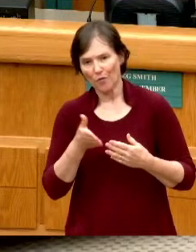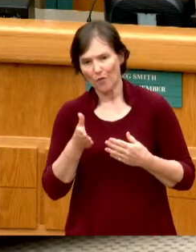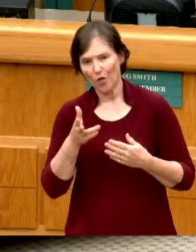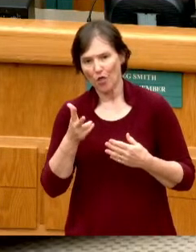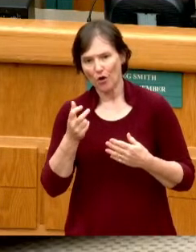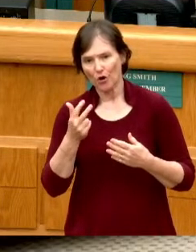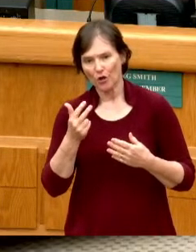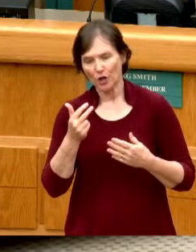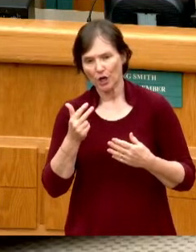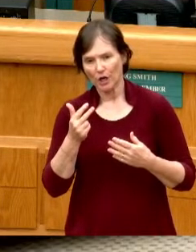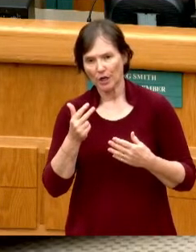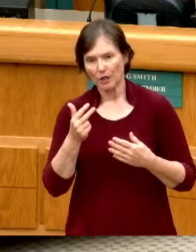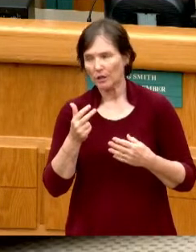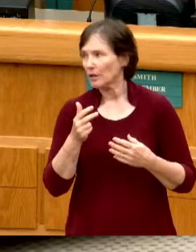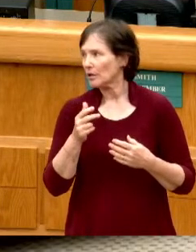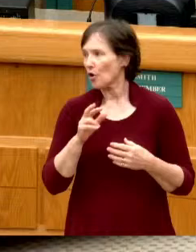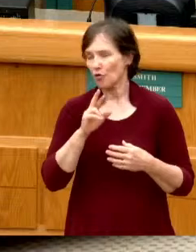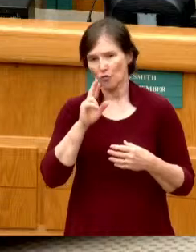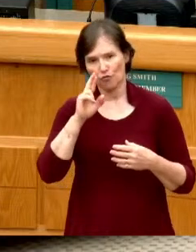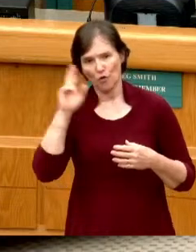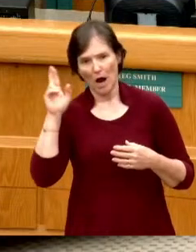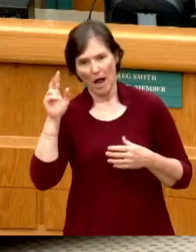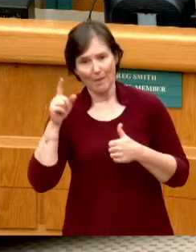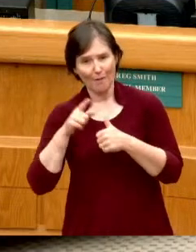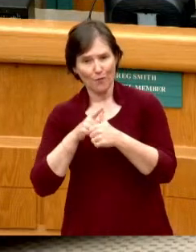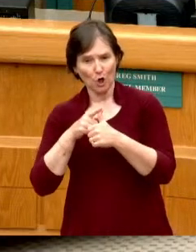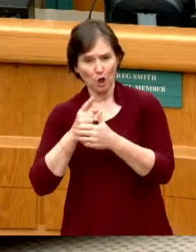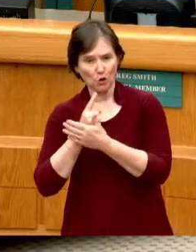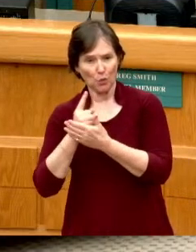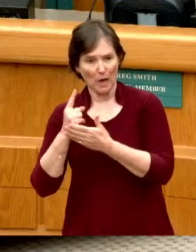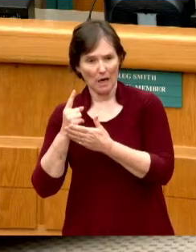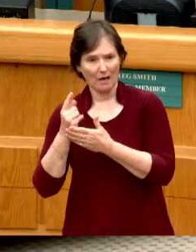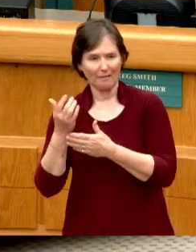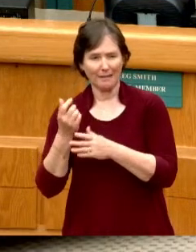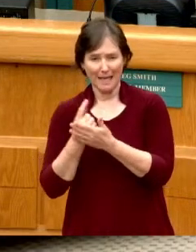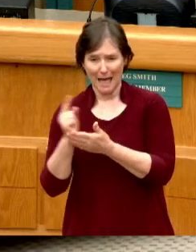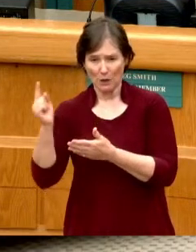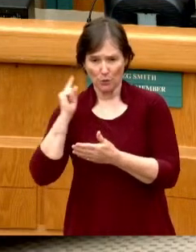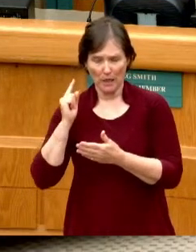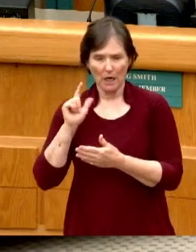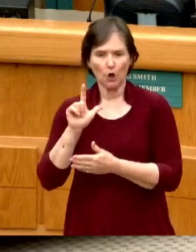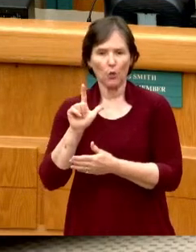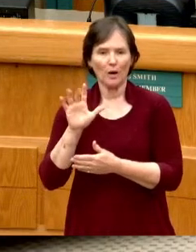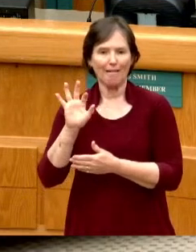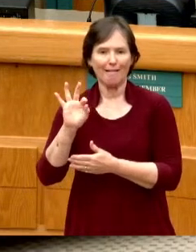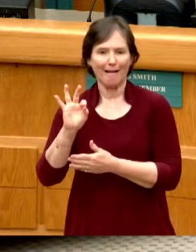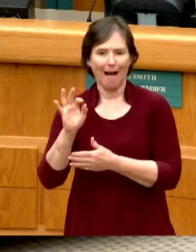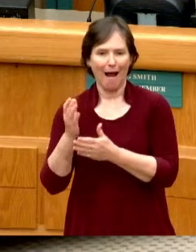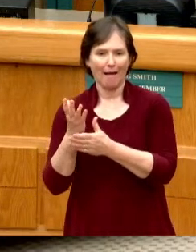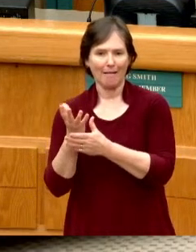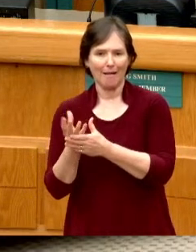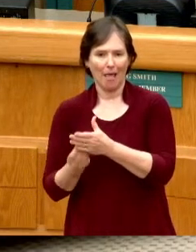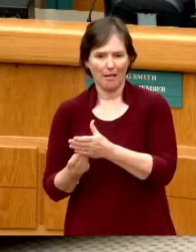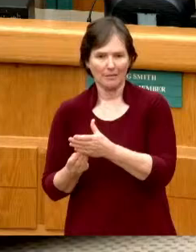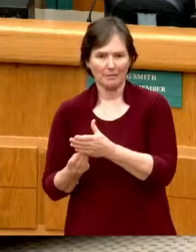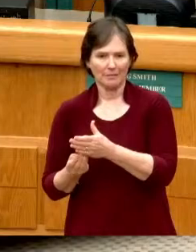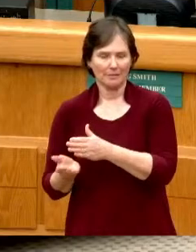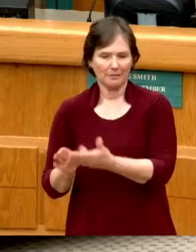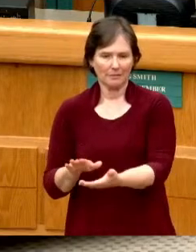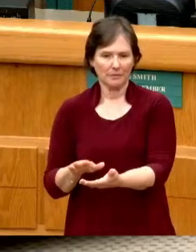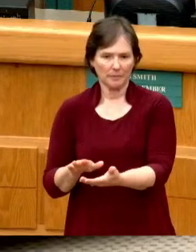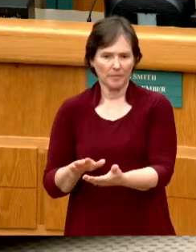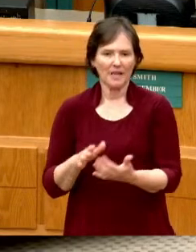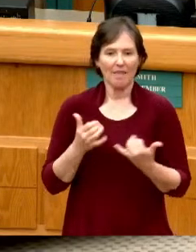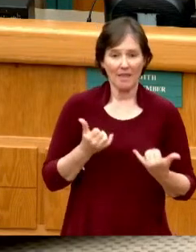week all the way to the right, there was 29 deaths last week due to COVID-19. This week,